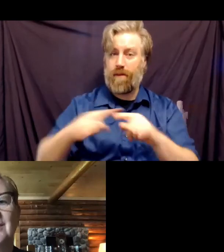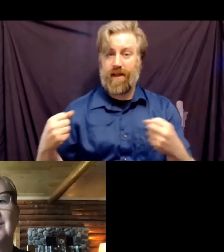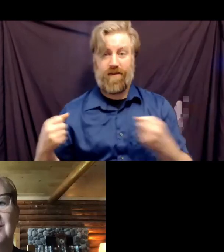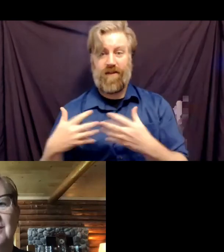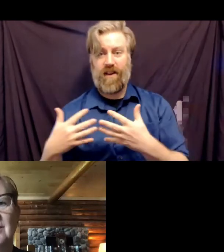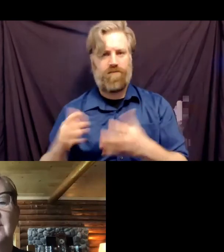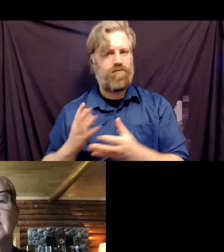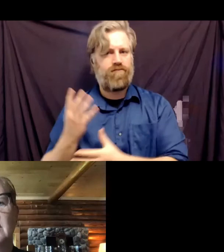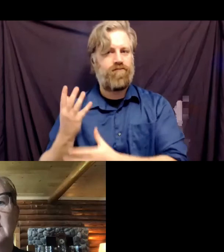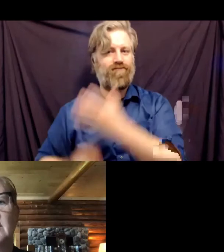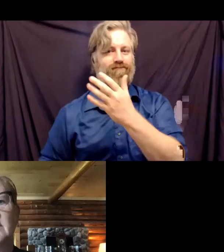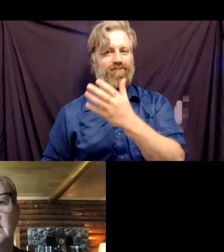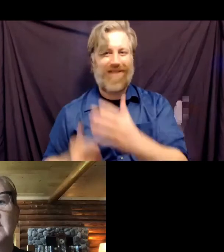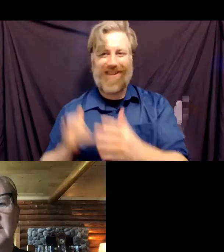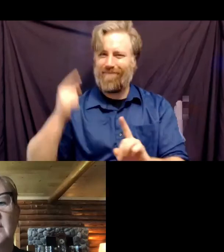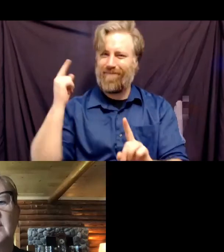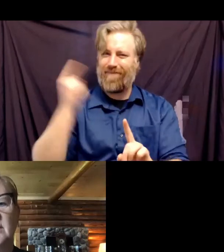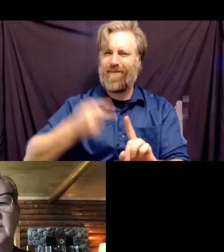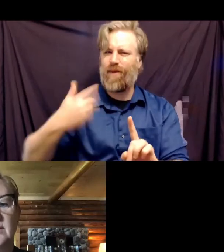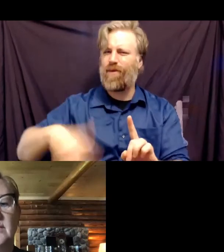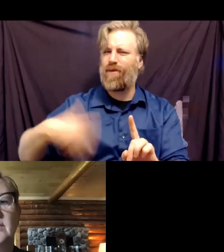what it's all about, is being